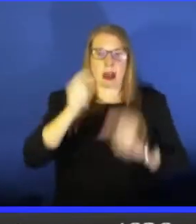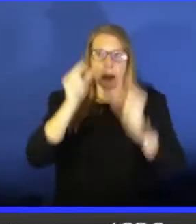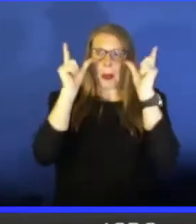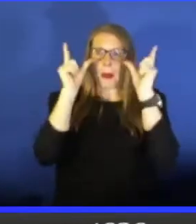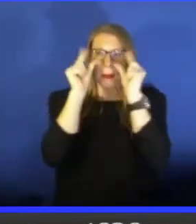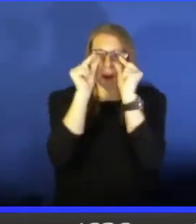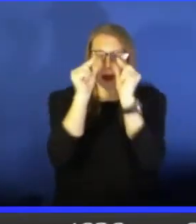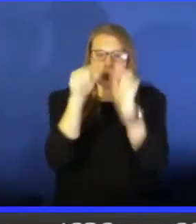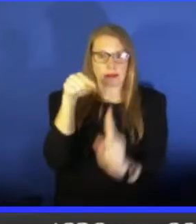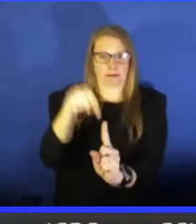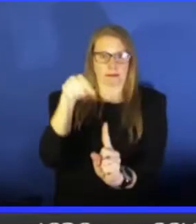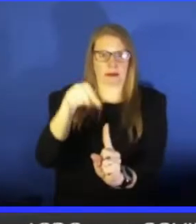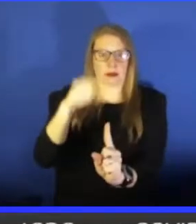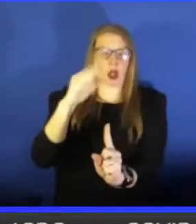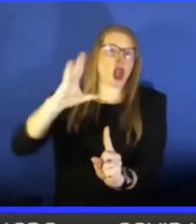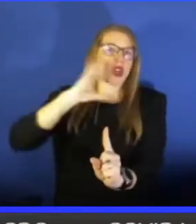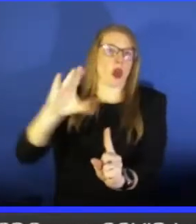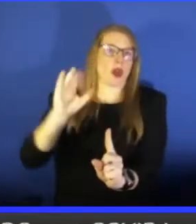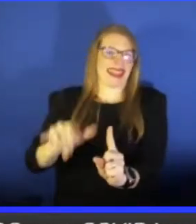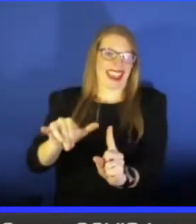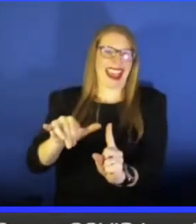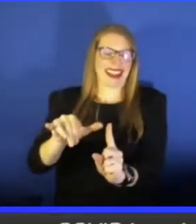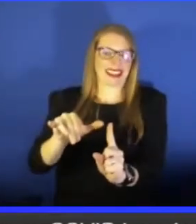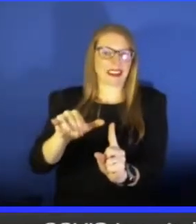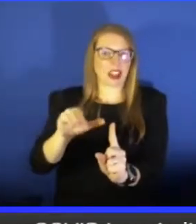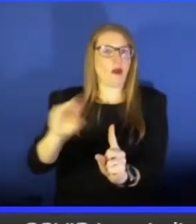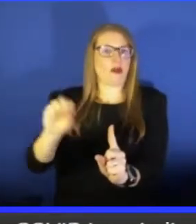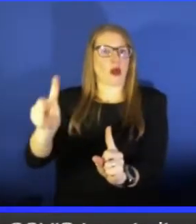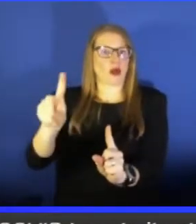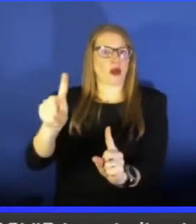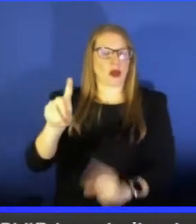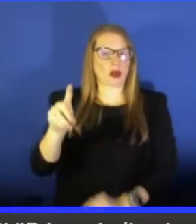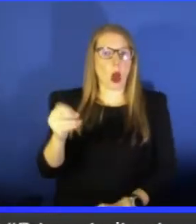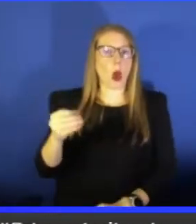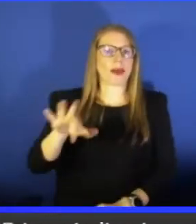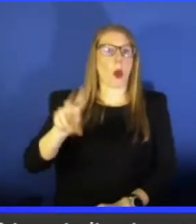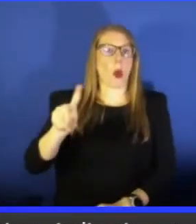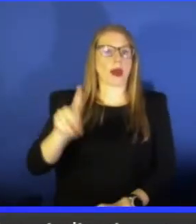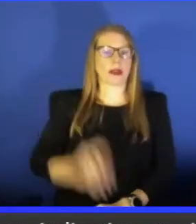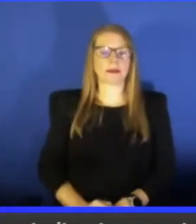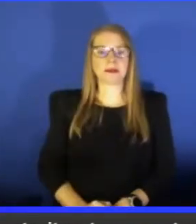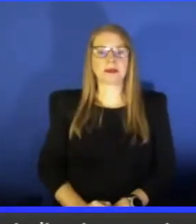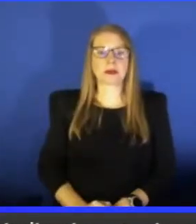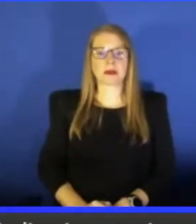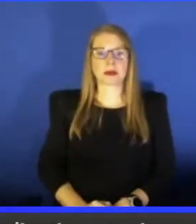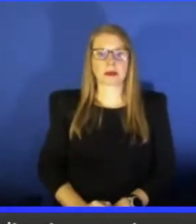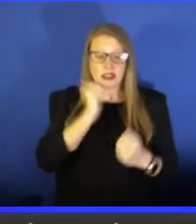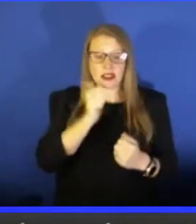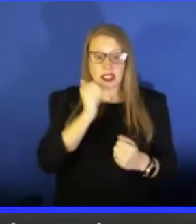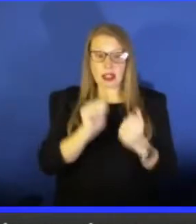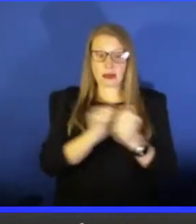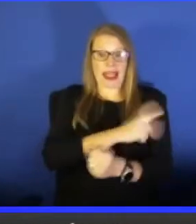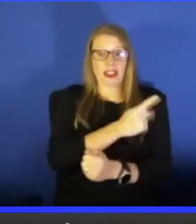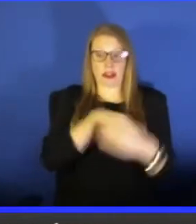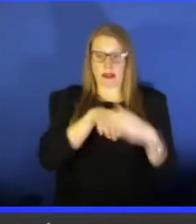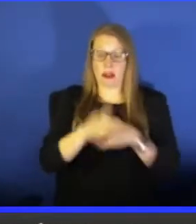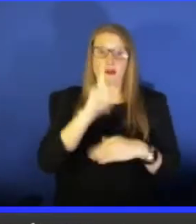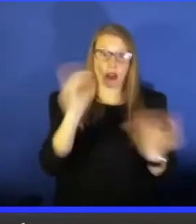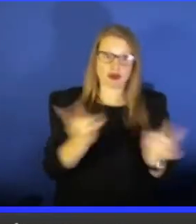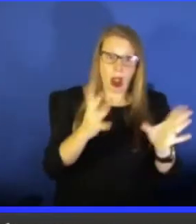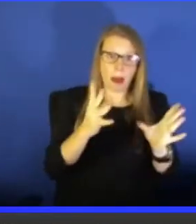professional than I. I'm gonna bring I'll bring Dr. Silver in to help you with that part of it. So what's happening